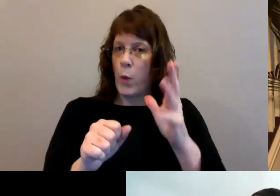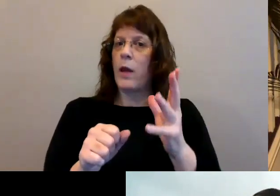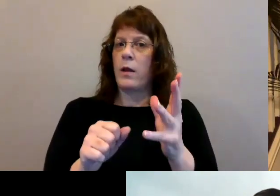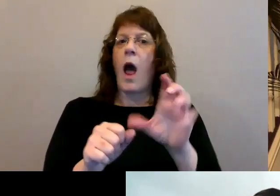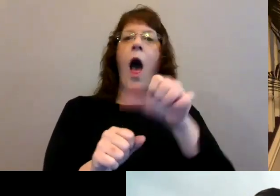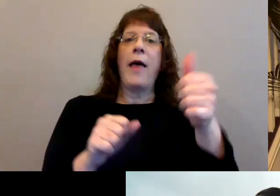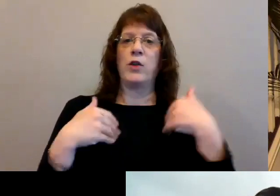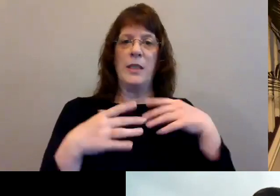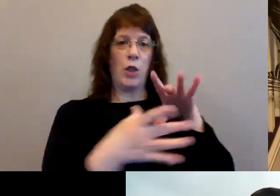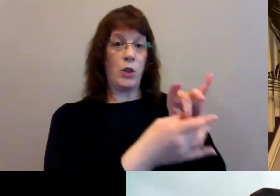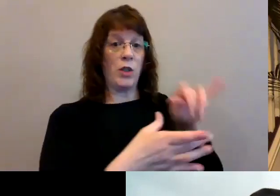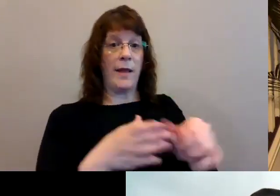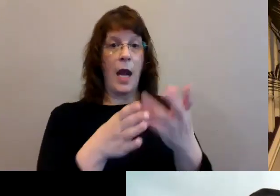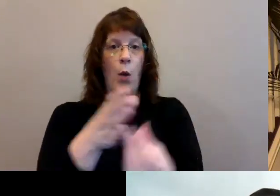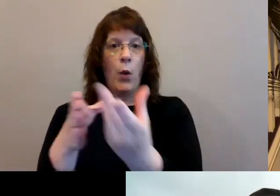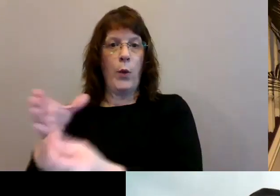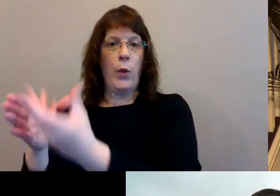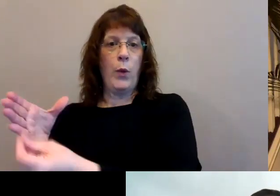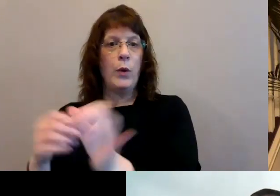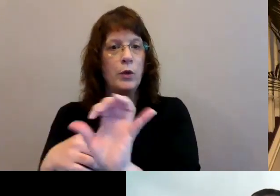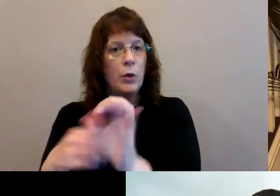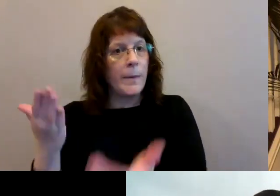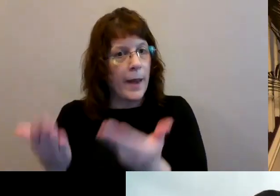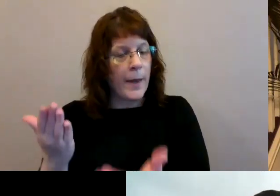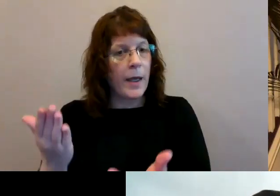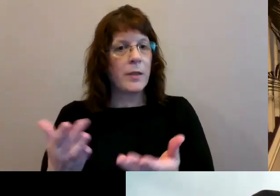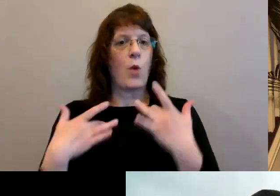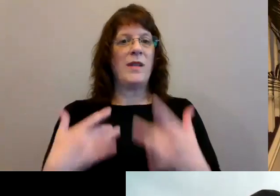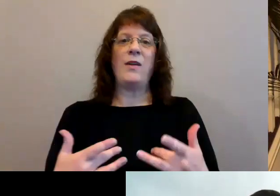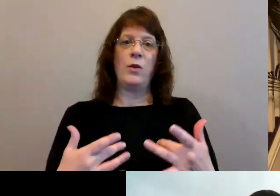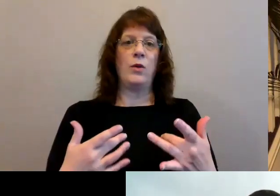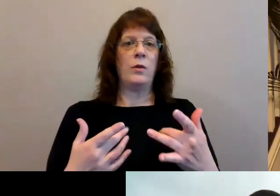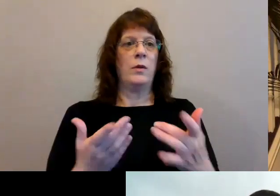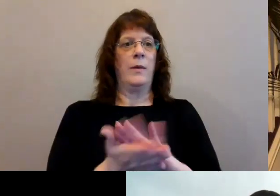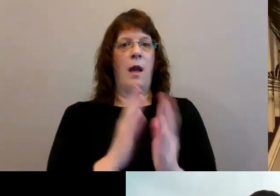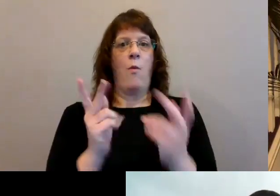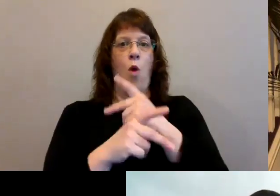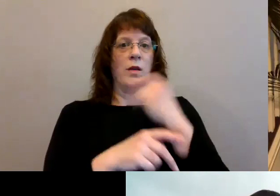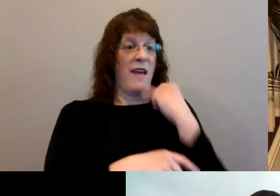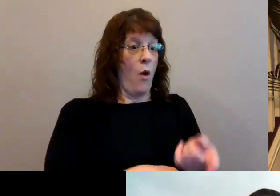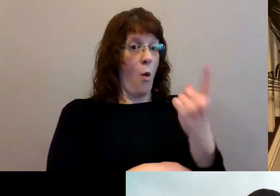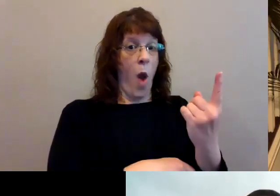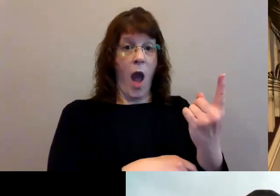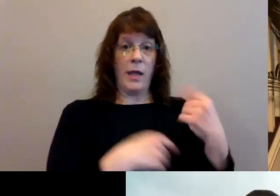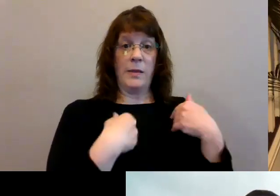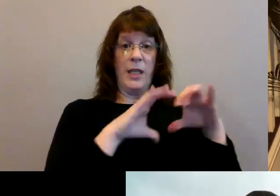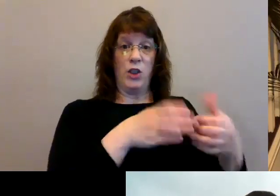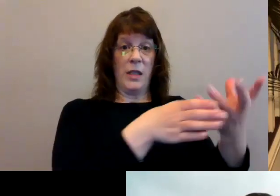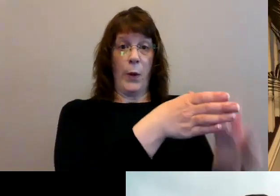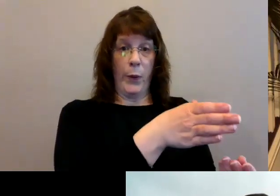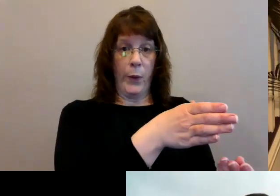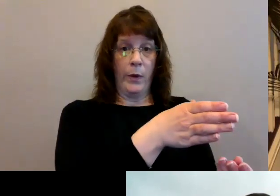that one. And so there's oftentimes this snowball effect that by losing a single species, you might be